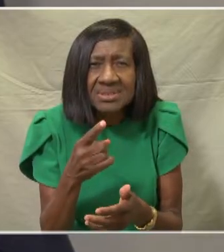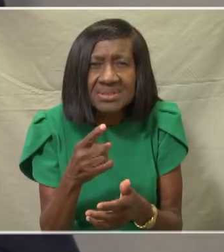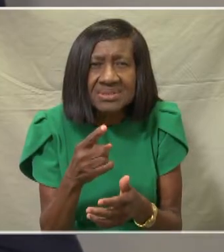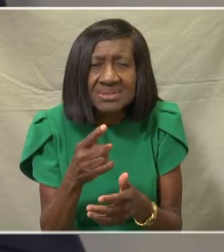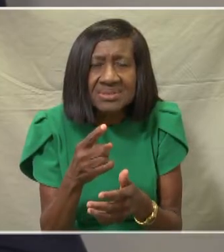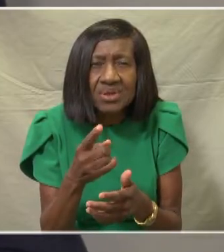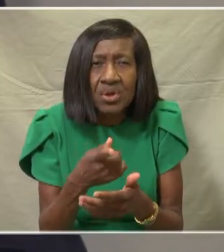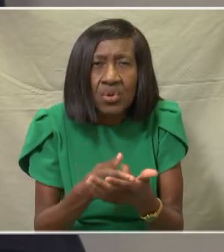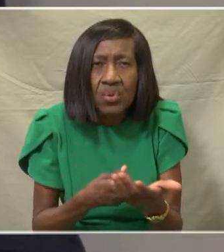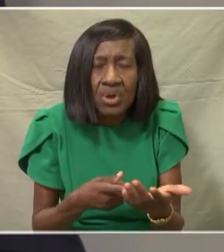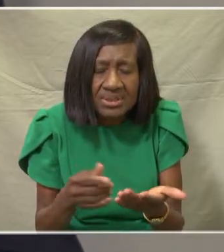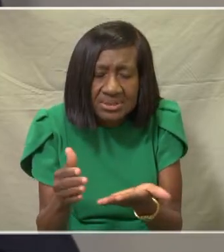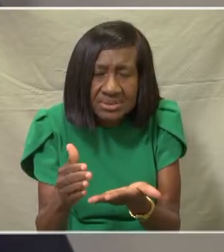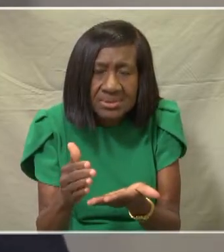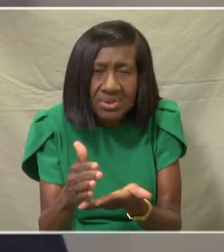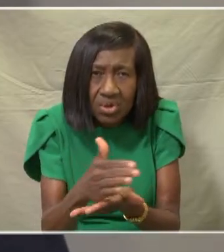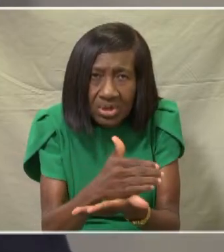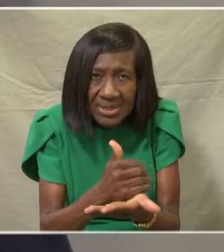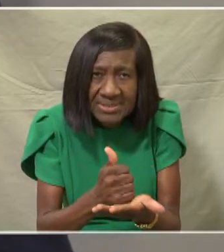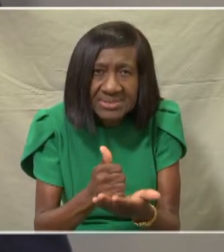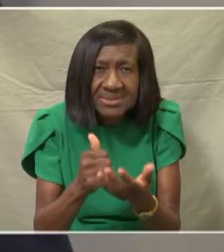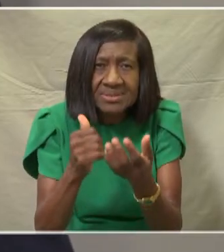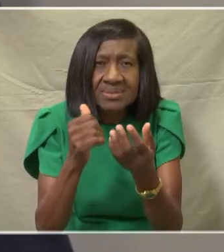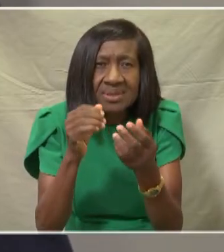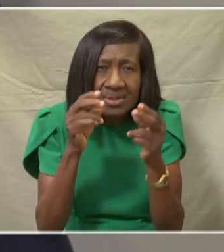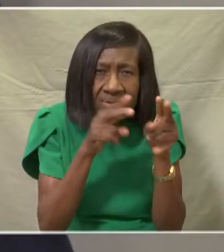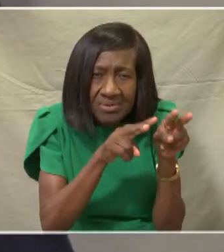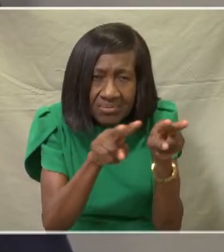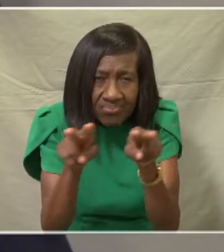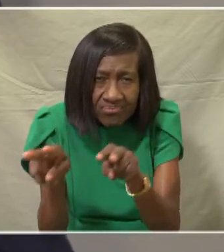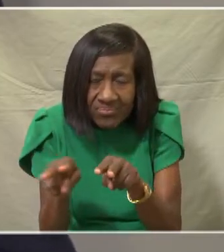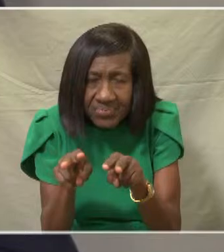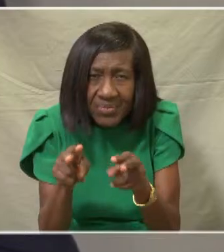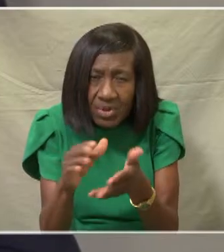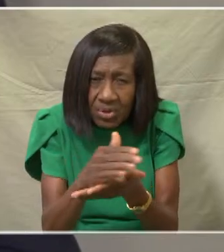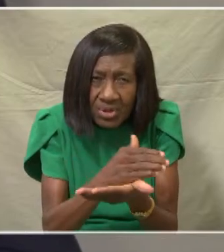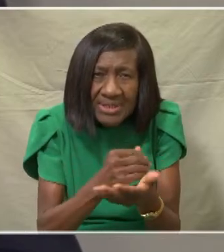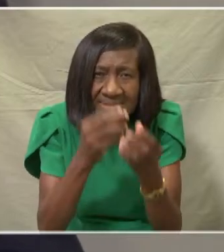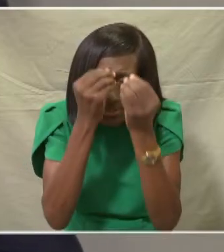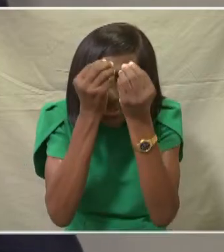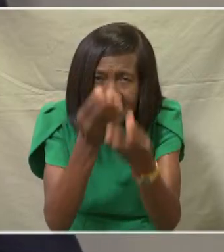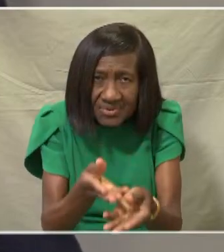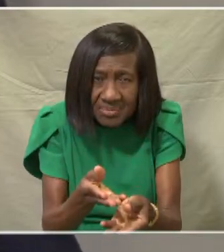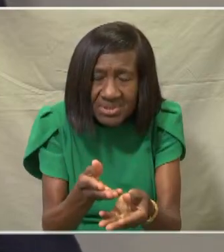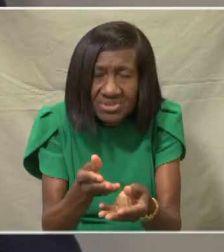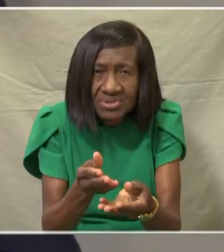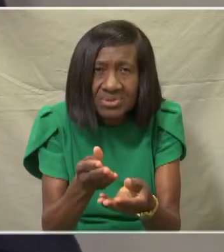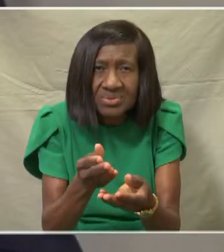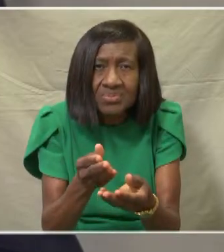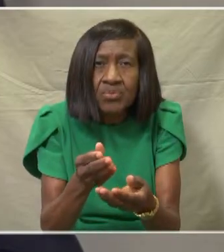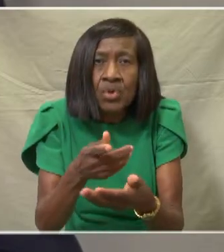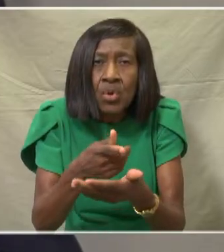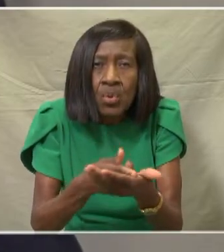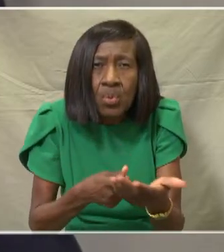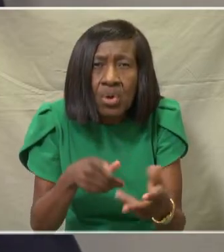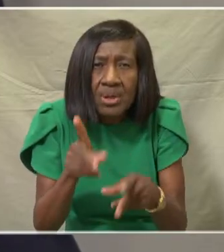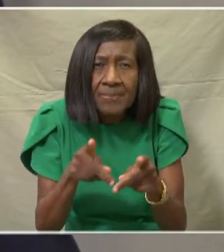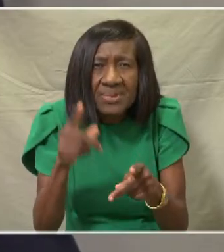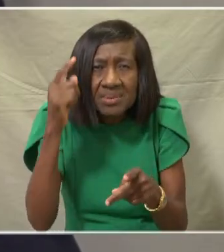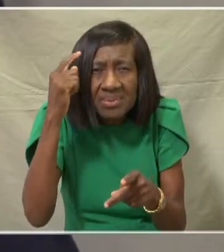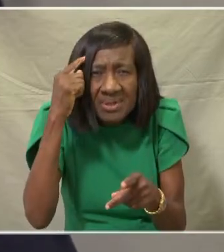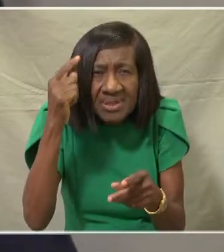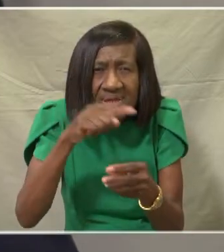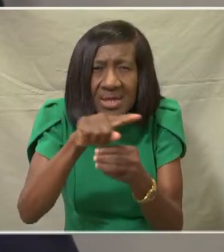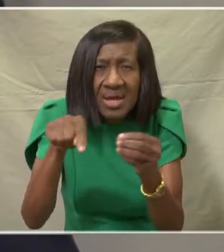gathering, the views, the opinions, what people think of the referendum, and the process itself. We're talking